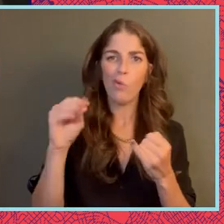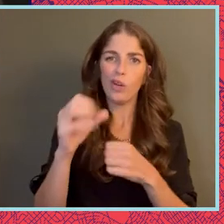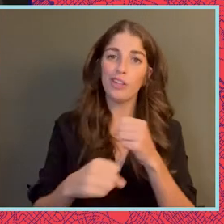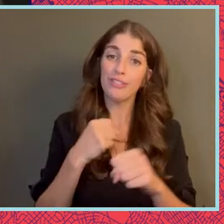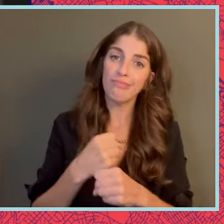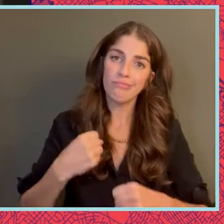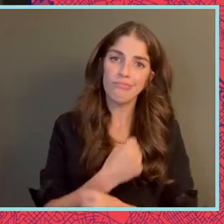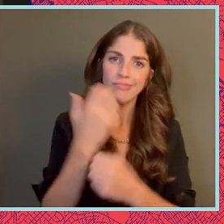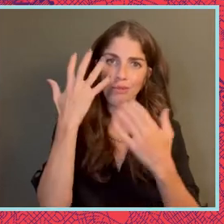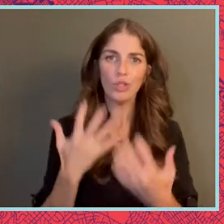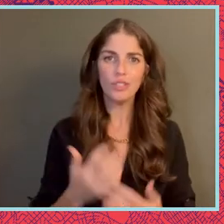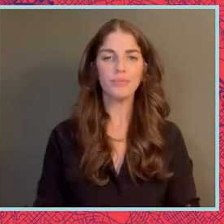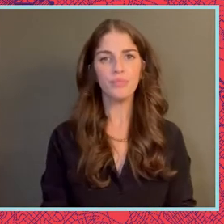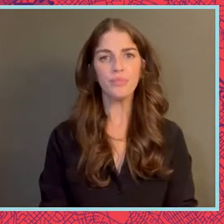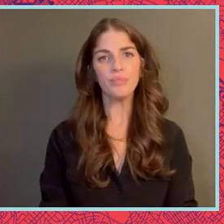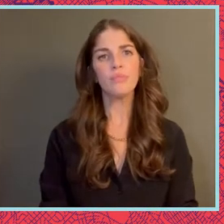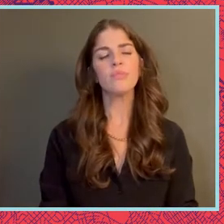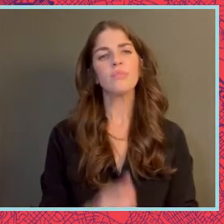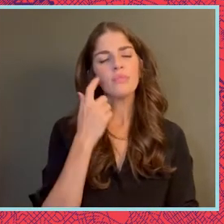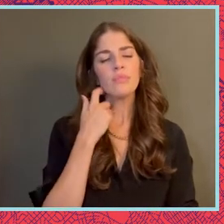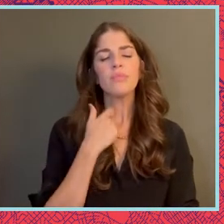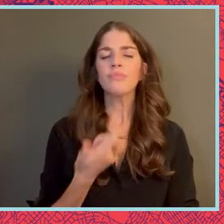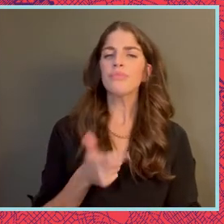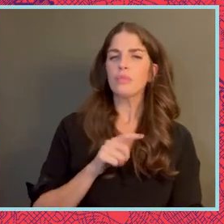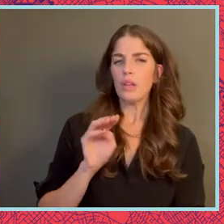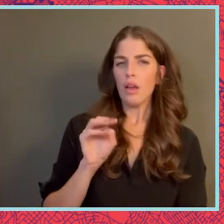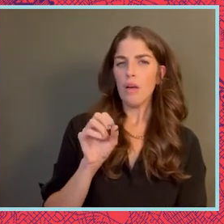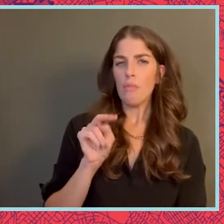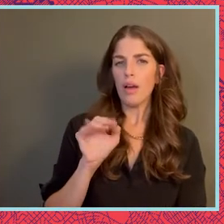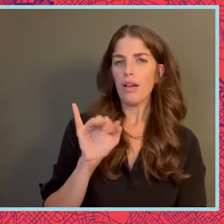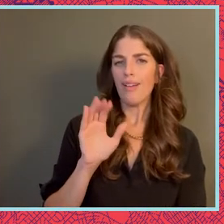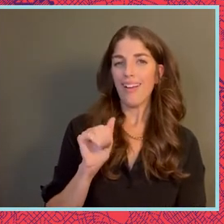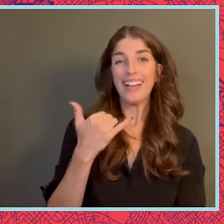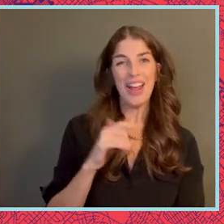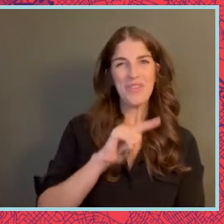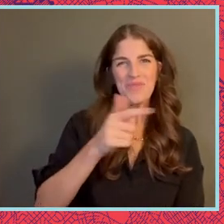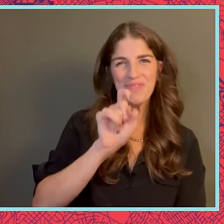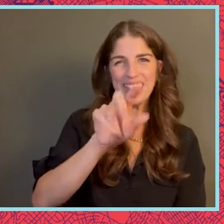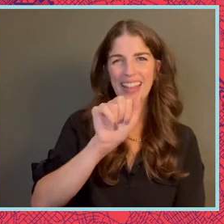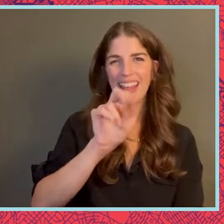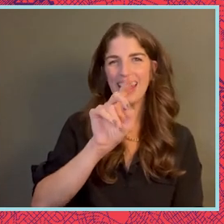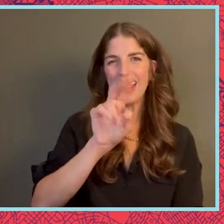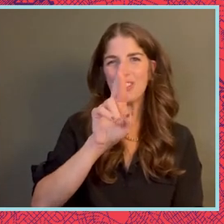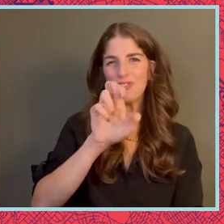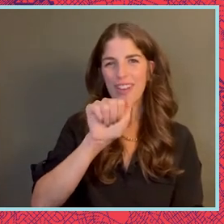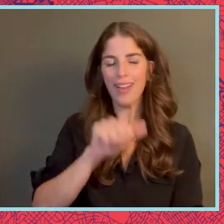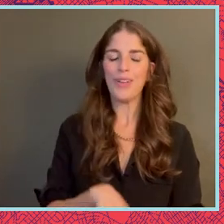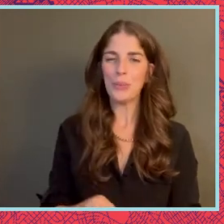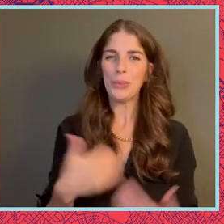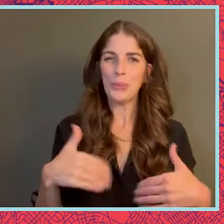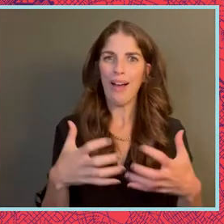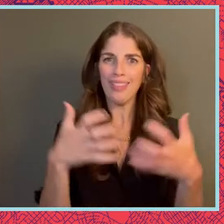years, unfortunately. And so, turning to you, Andrea, this, you know, there's